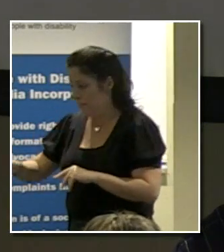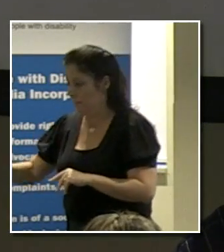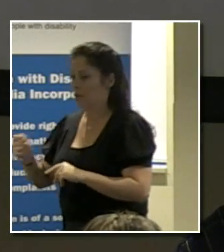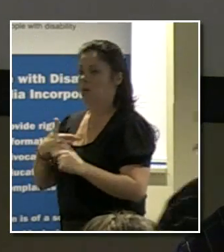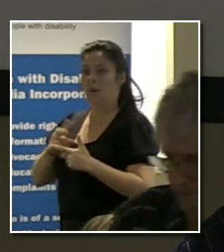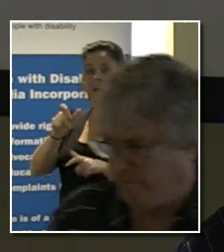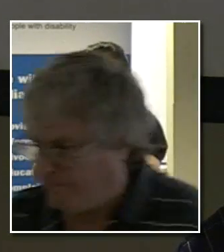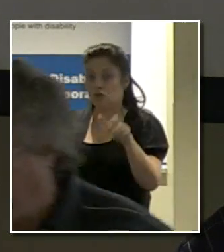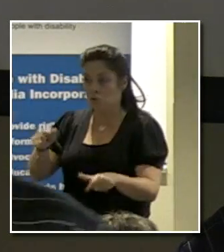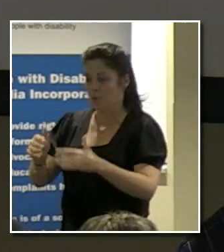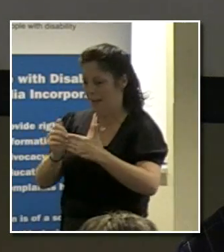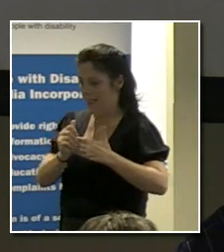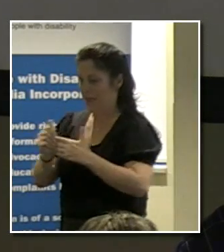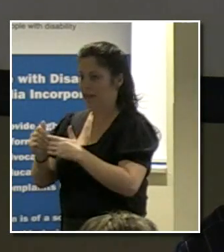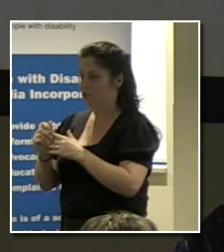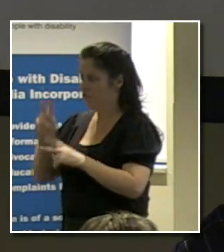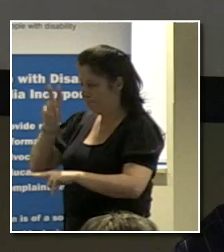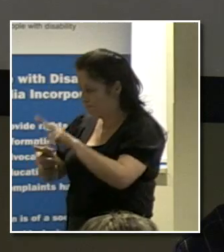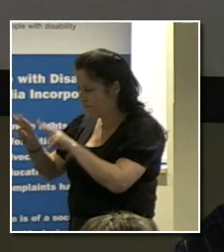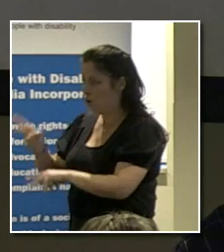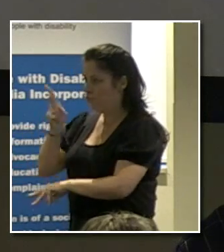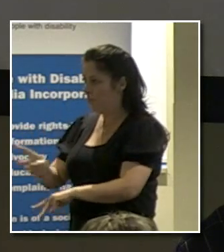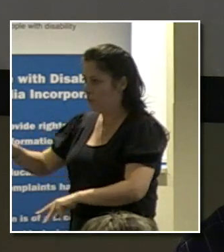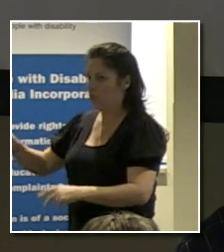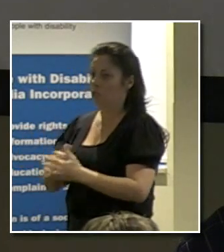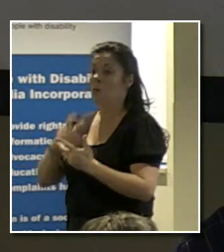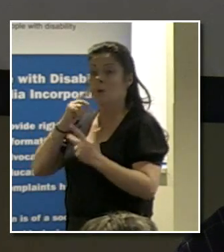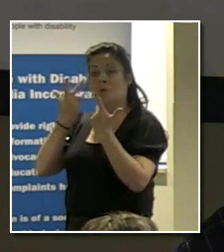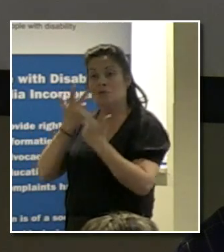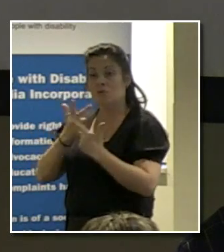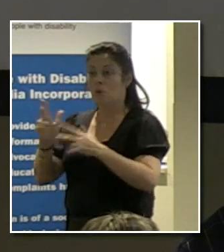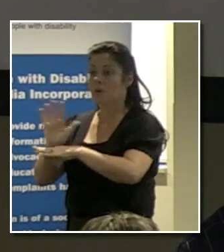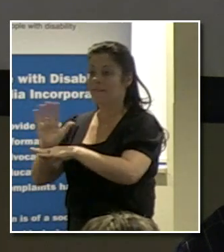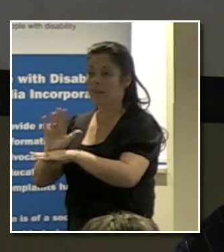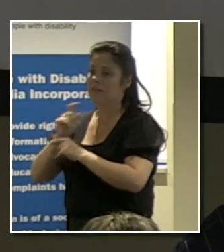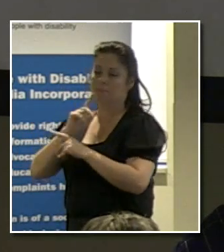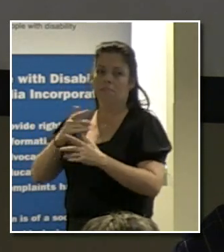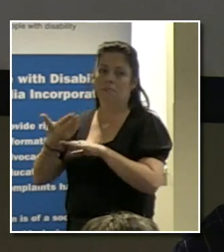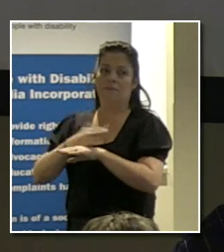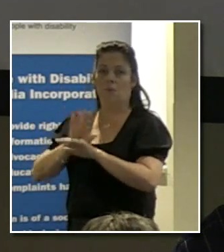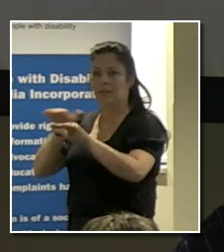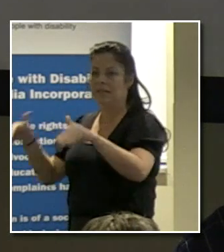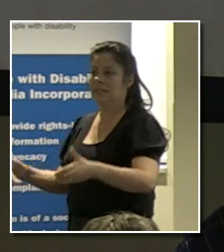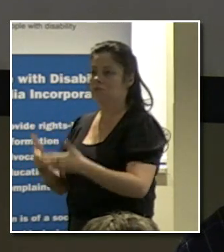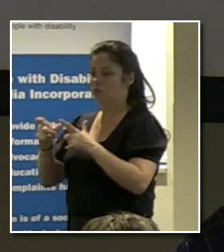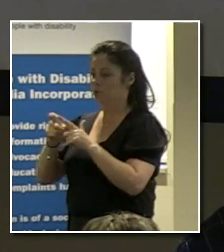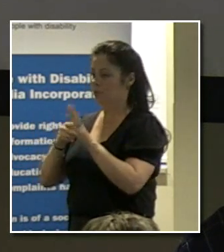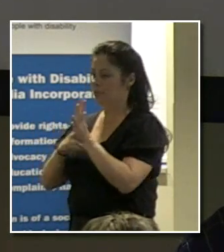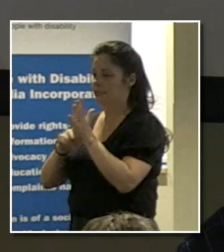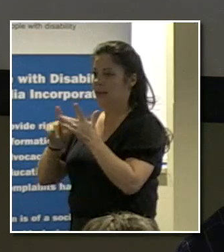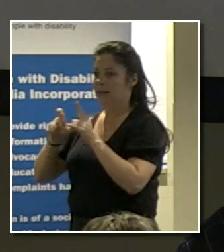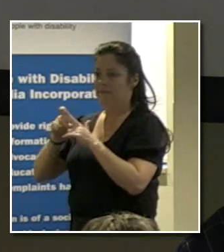We'll be screening a film of the process later in the evening to introduce David Bowen. This year we